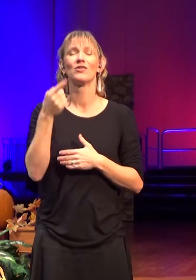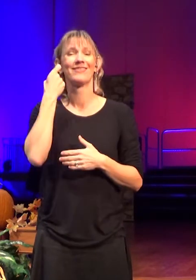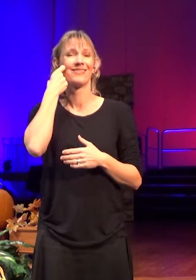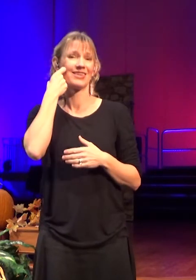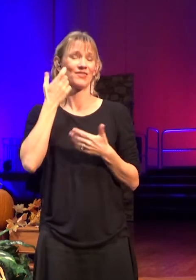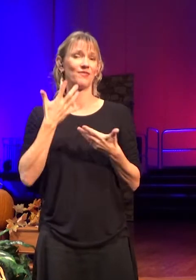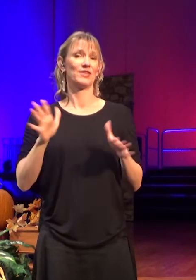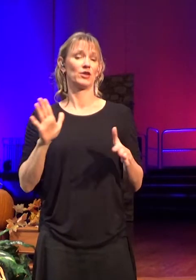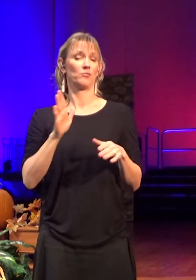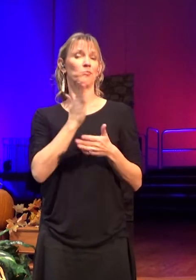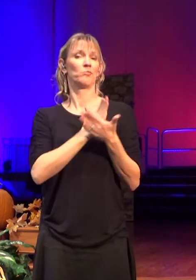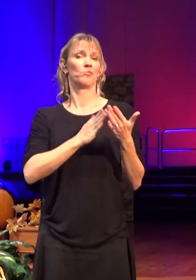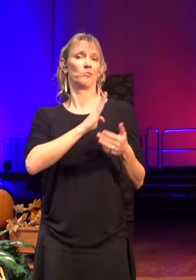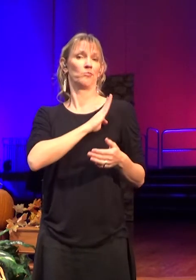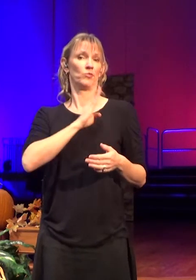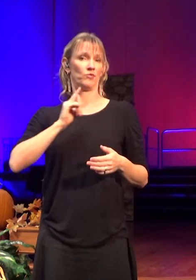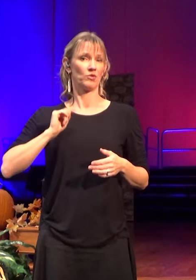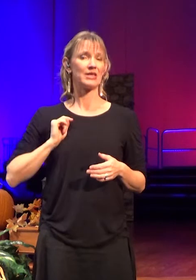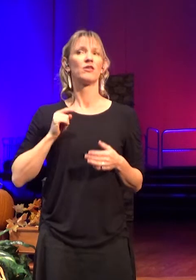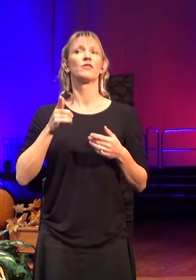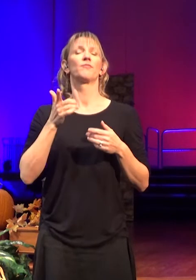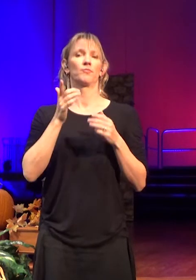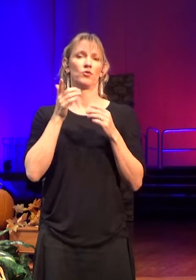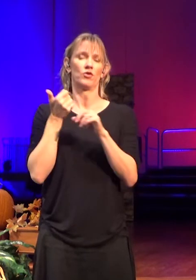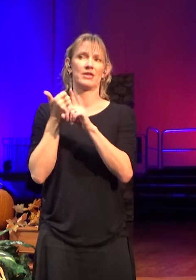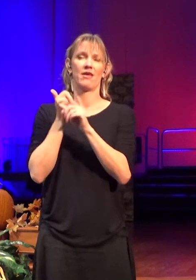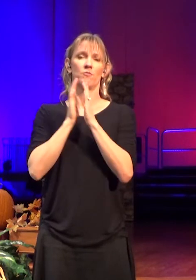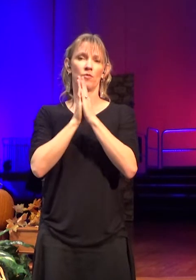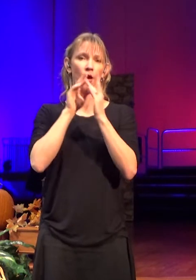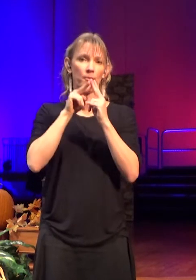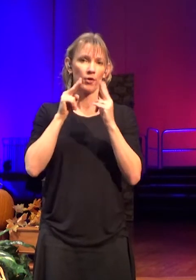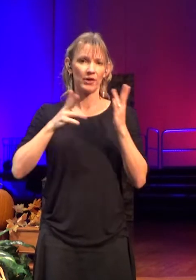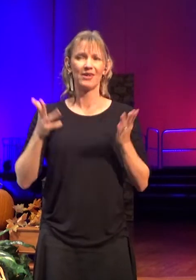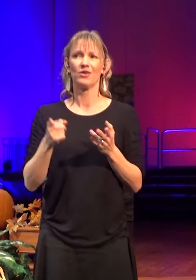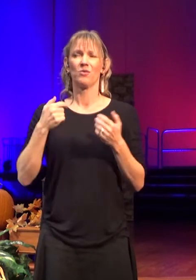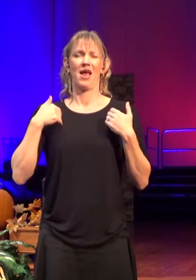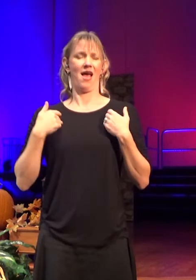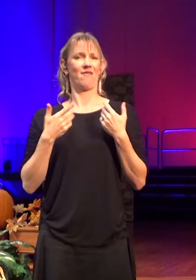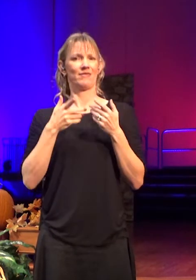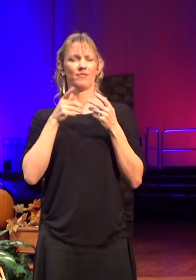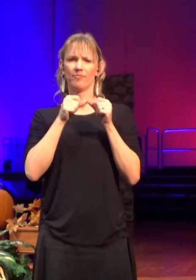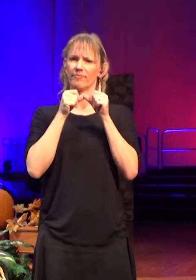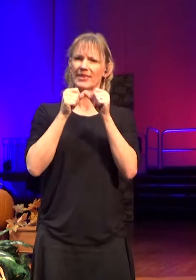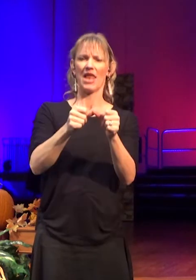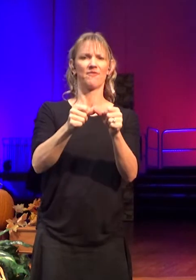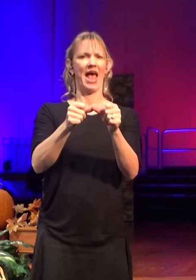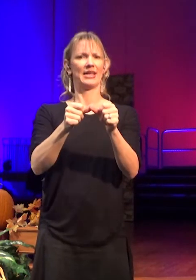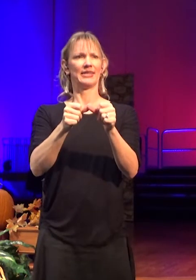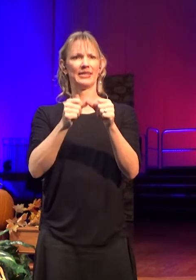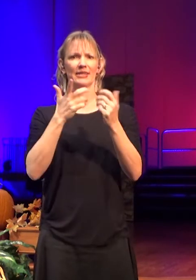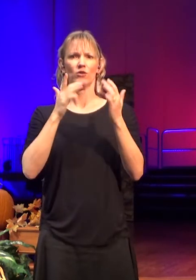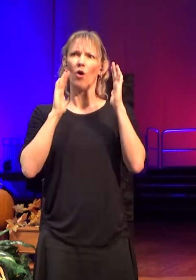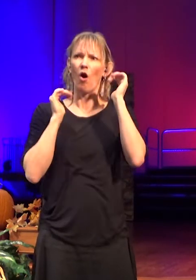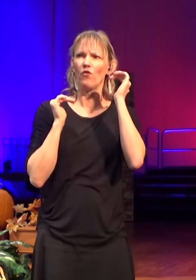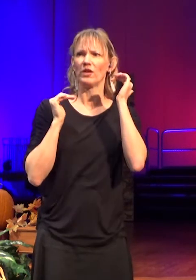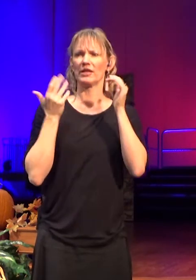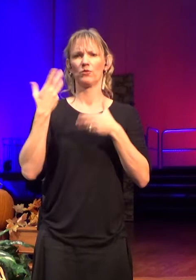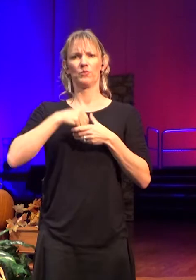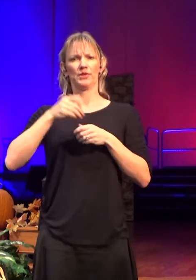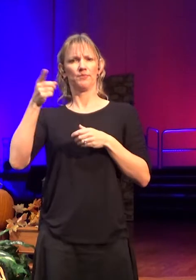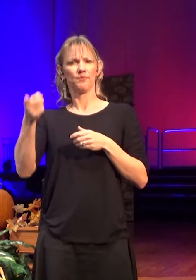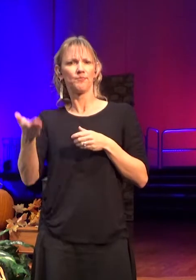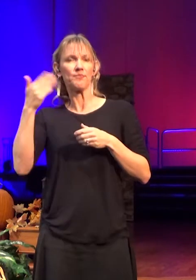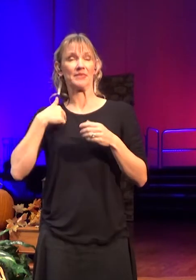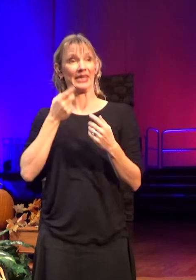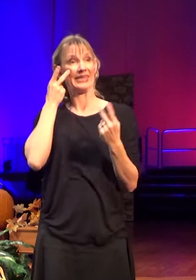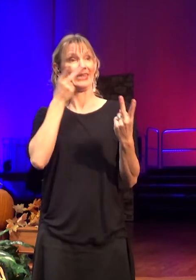you this morning. Carol just finished a stint on our board of trustees, serves as a practitioner here. And you're someone, Carol, just to me, you have such a steadfastness,